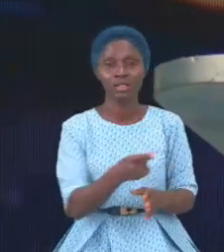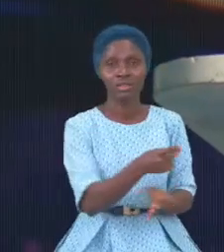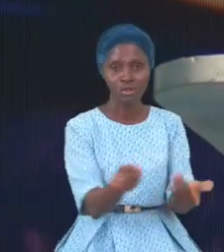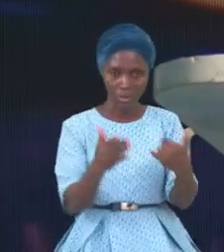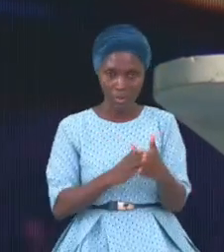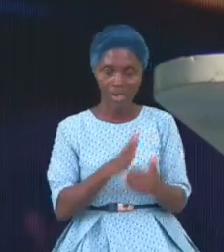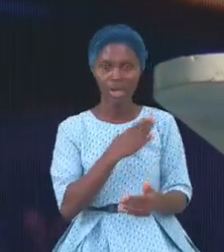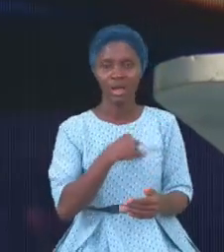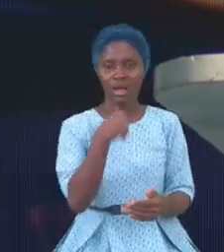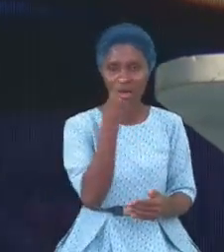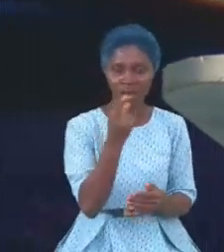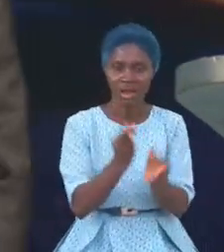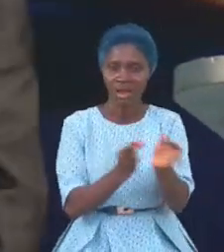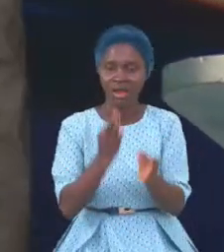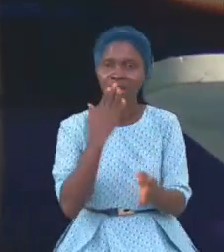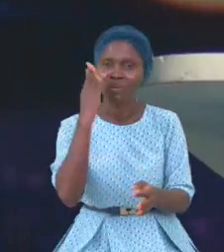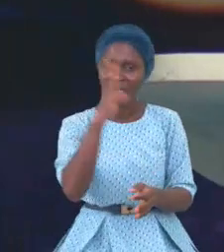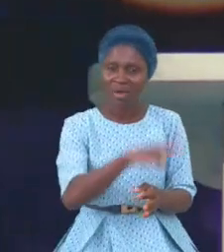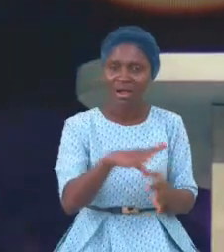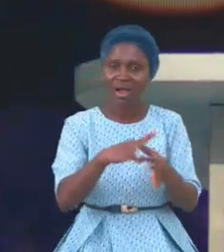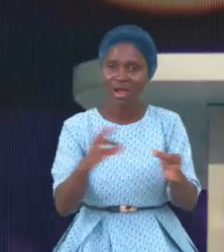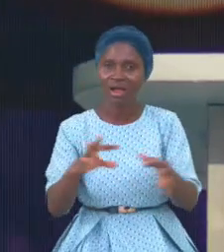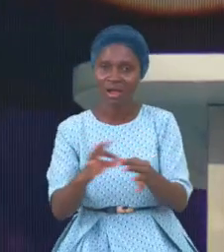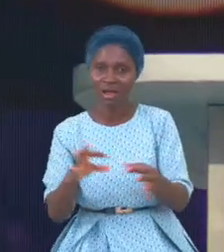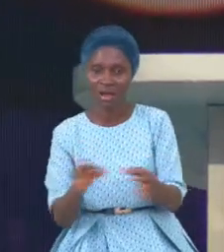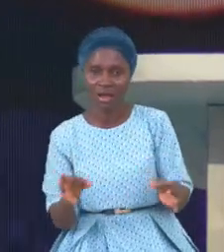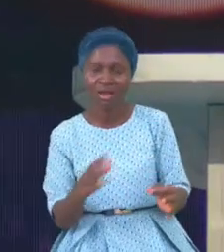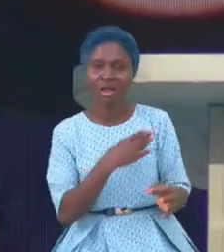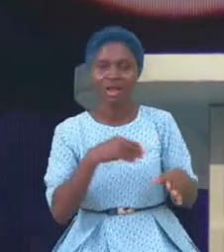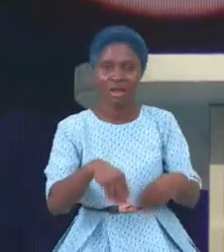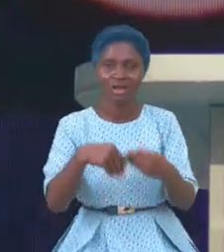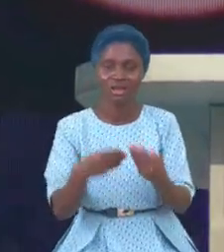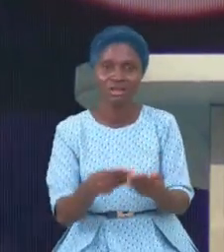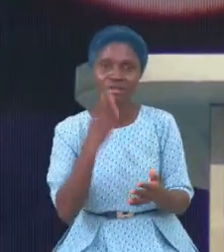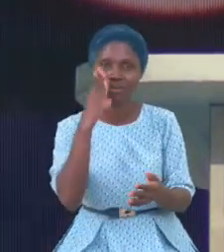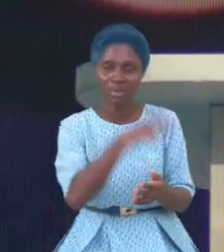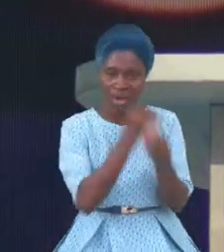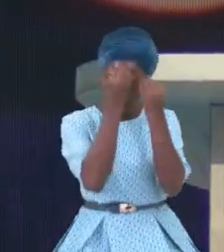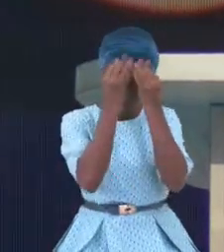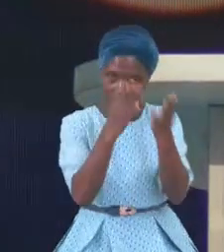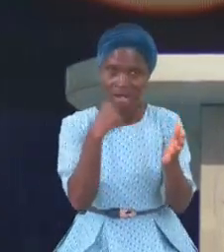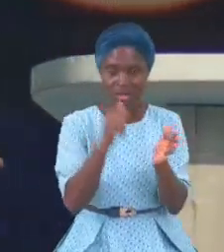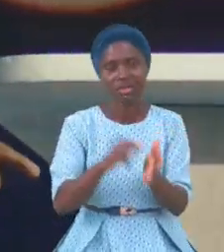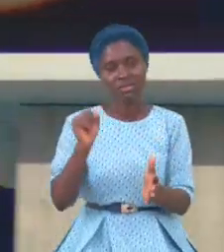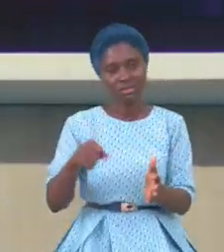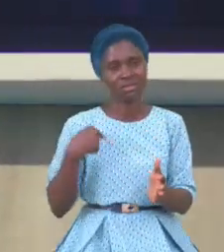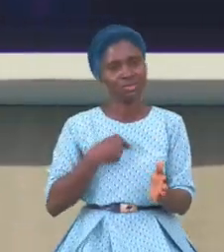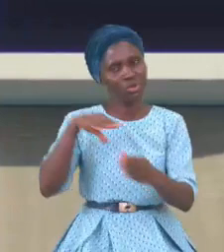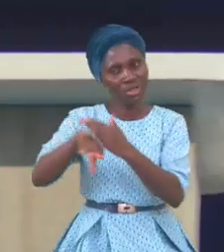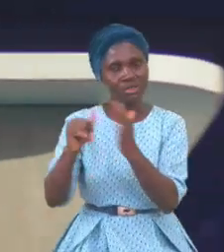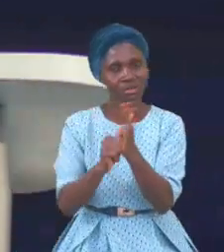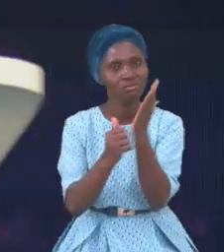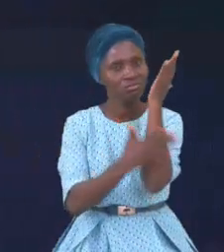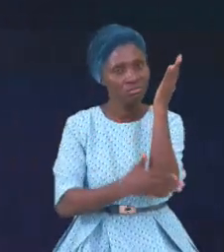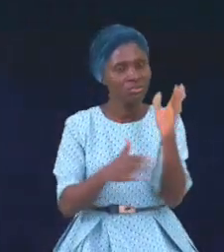an evil information. They said, yes, we're being to the land. The land is flowing with milk and honey. But the